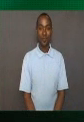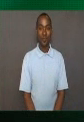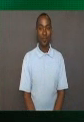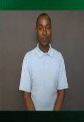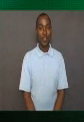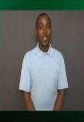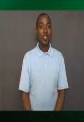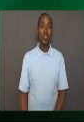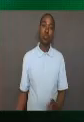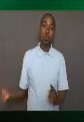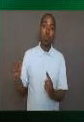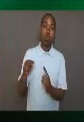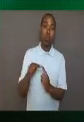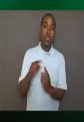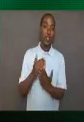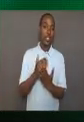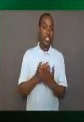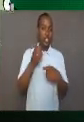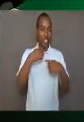Let's get back to our lesson.